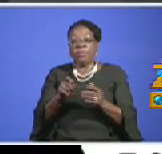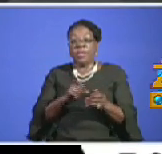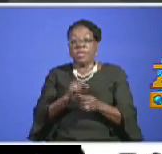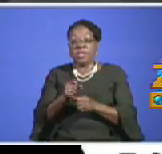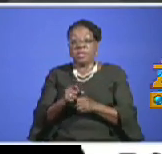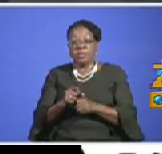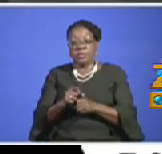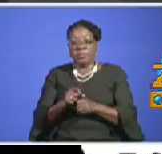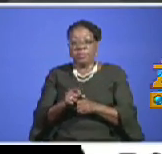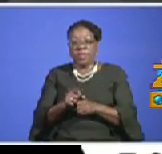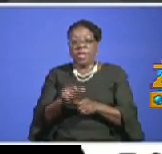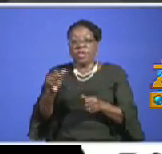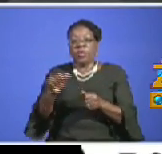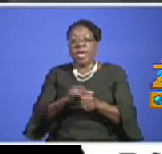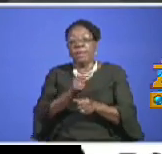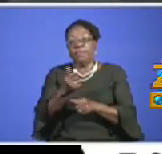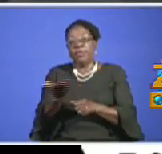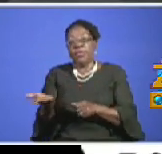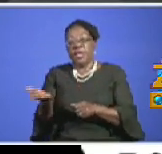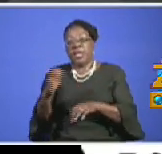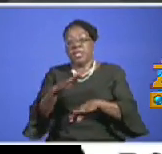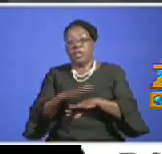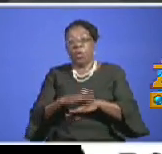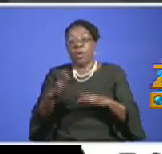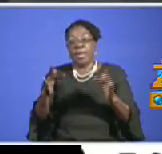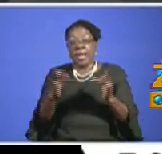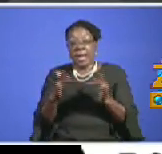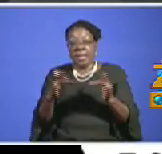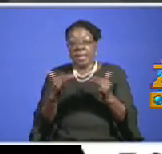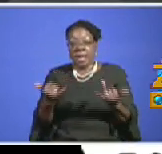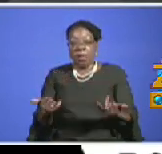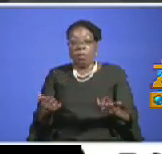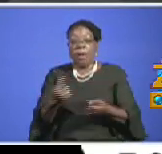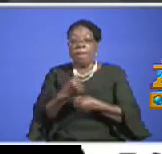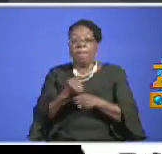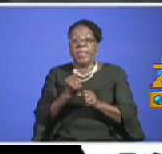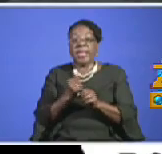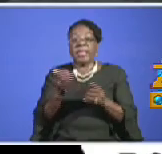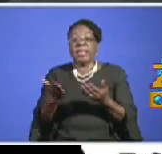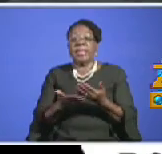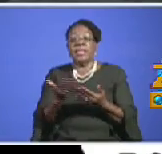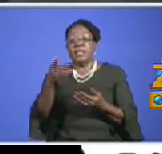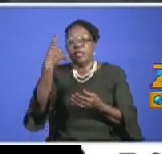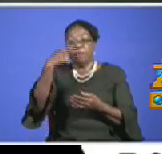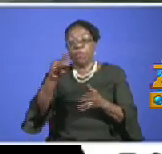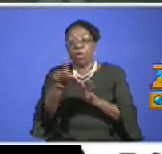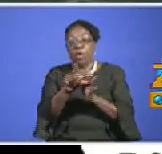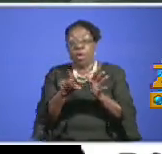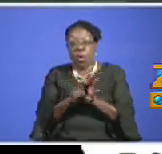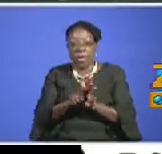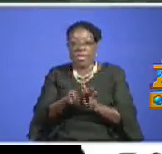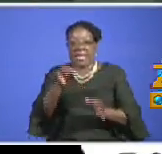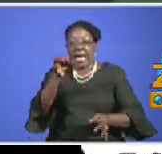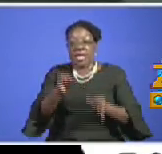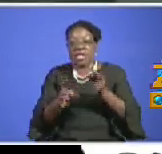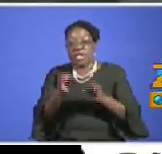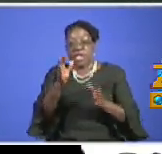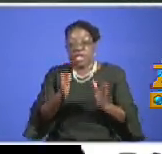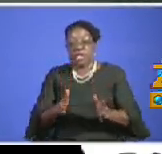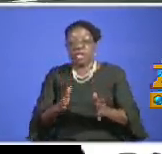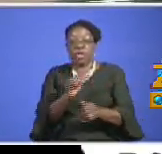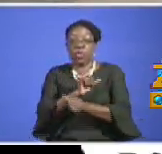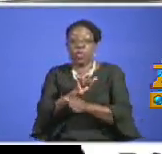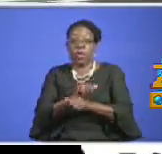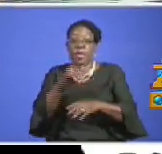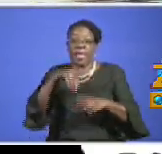hearing transcription, which allows cases while being heard to be transcribed into documents. The push towards